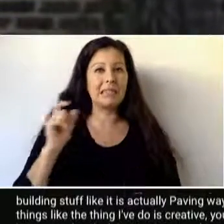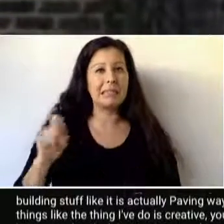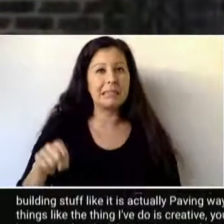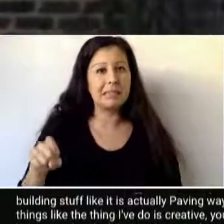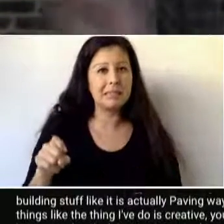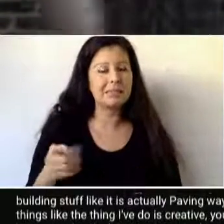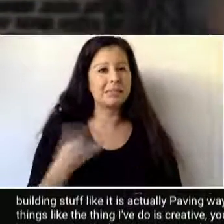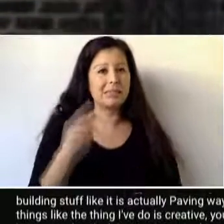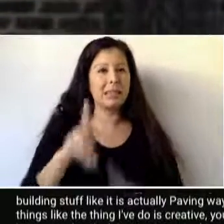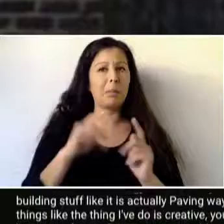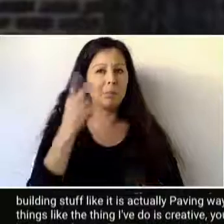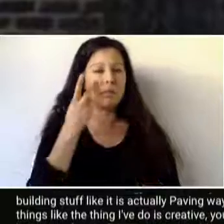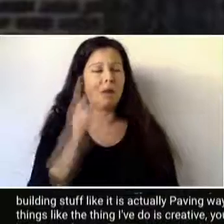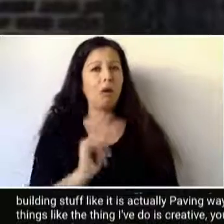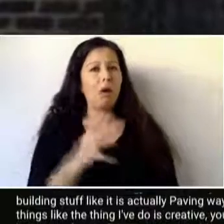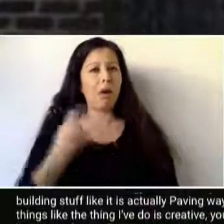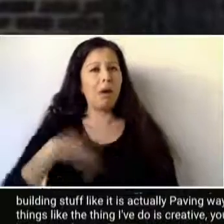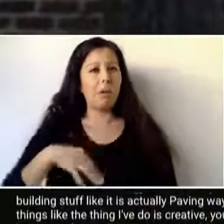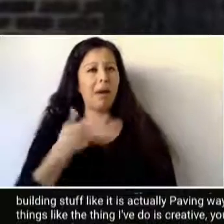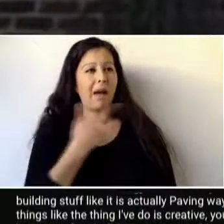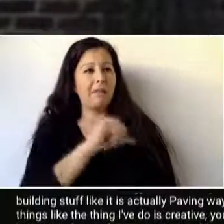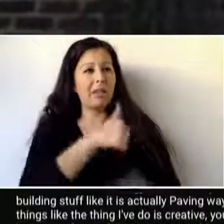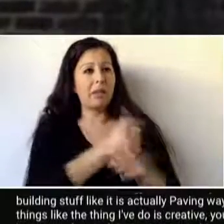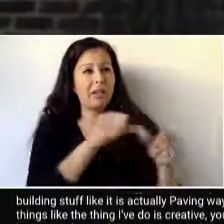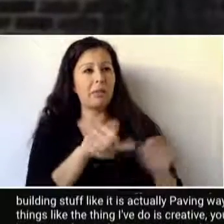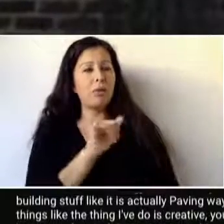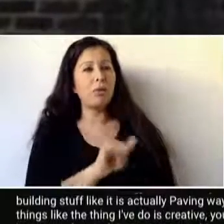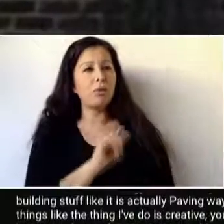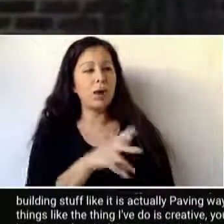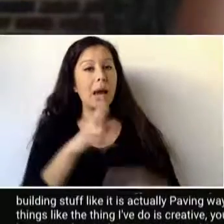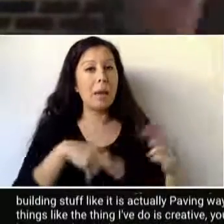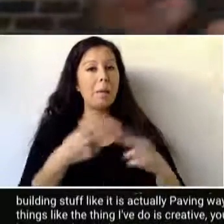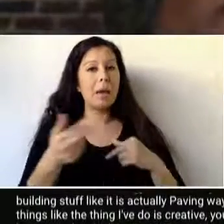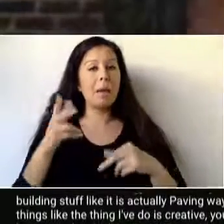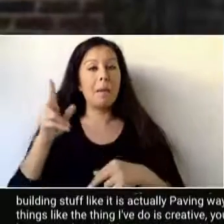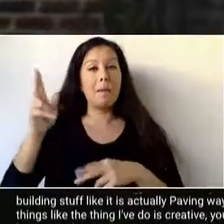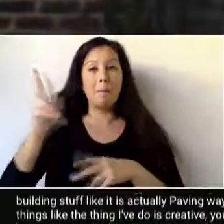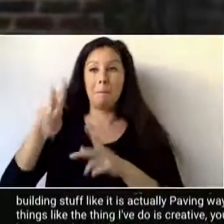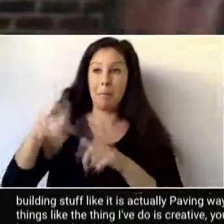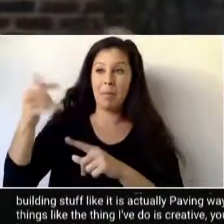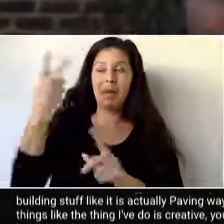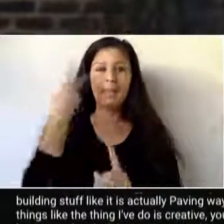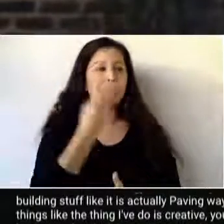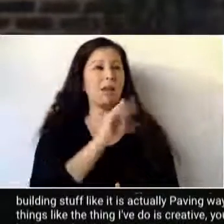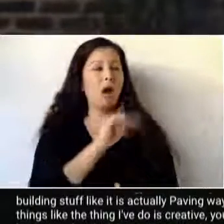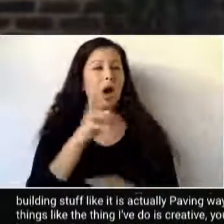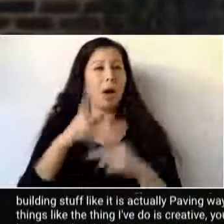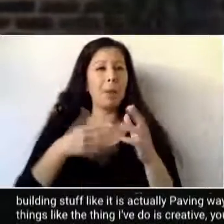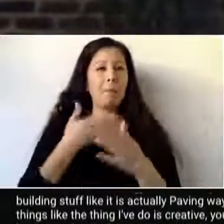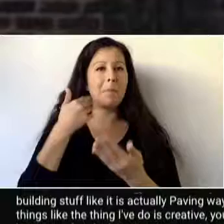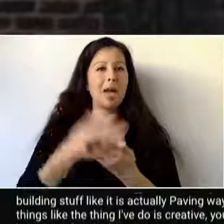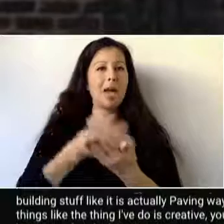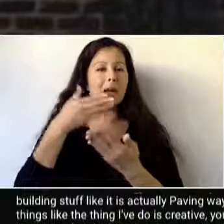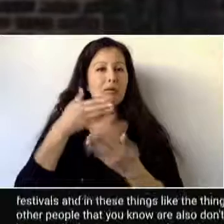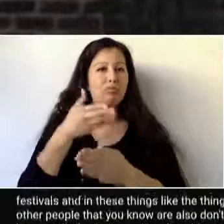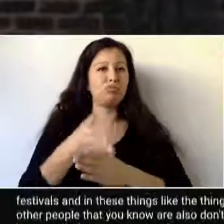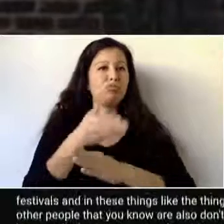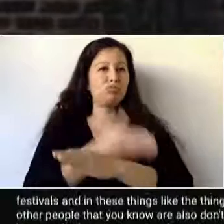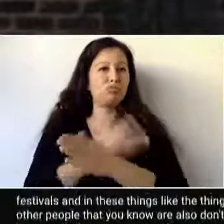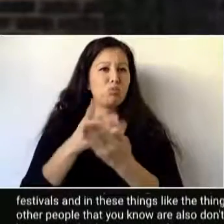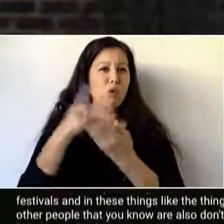it makes this space necessary, and people can see the benefits of creating this, and people can build better programs, like in the future, and it can also inspire, like,